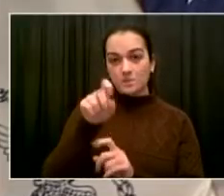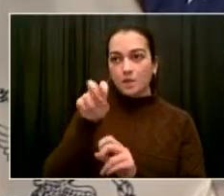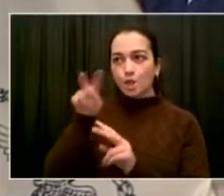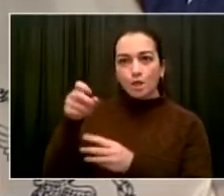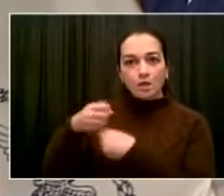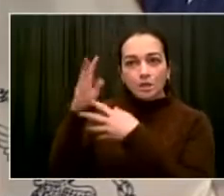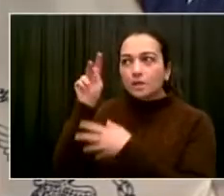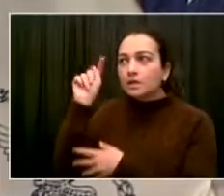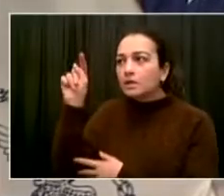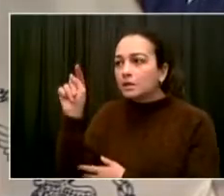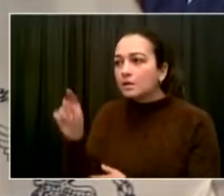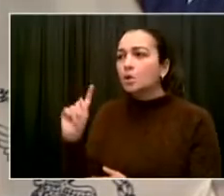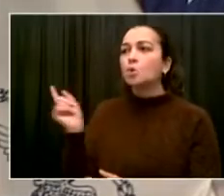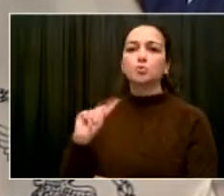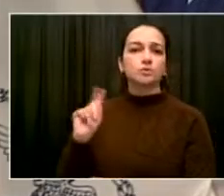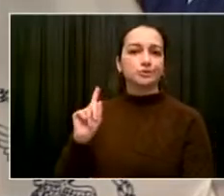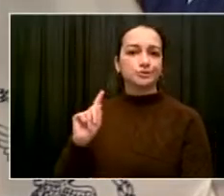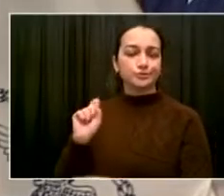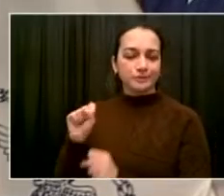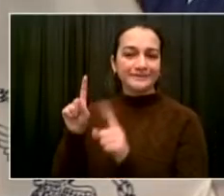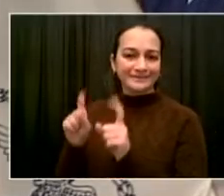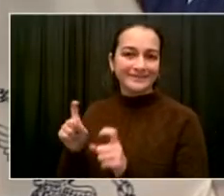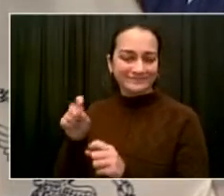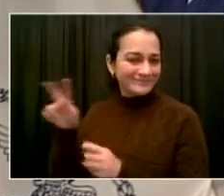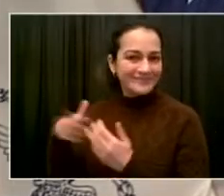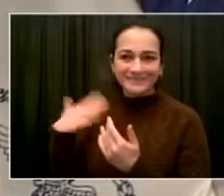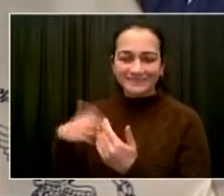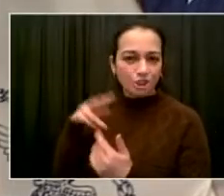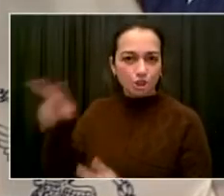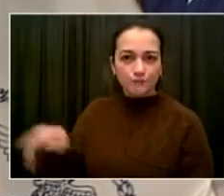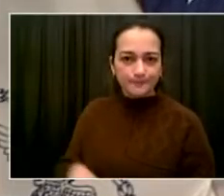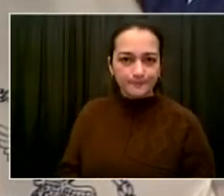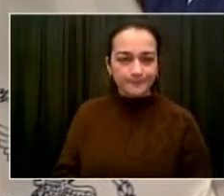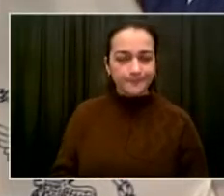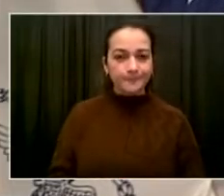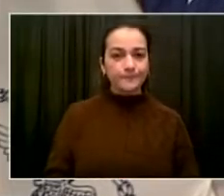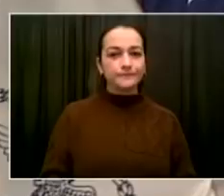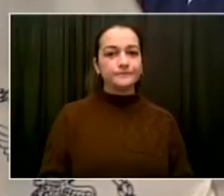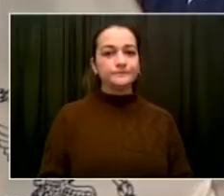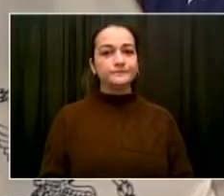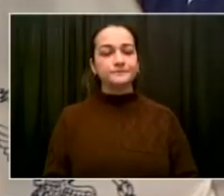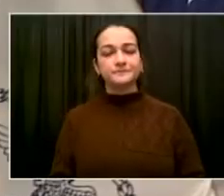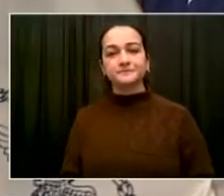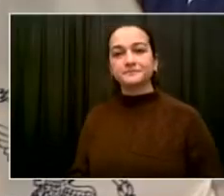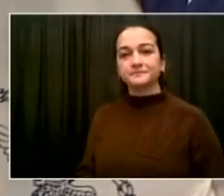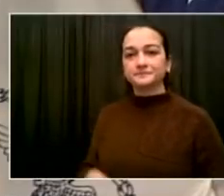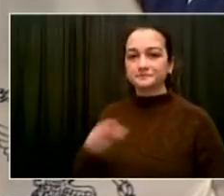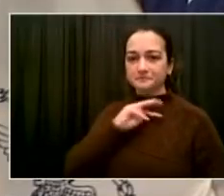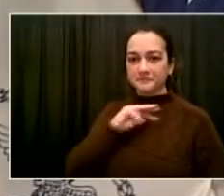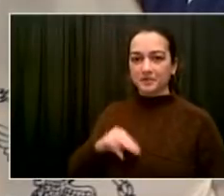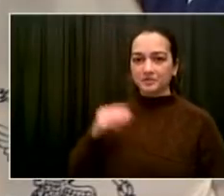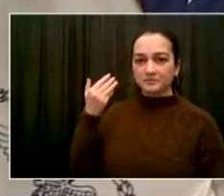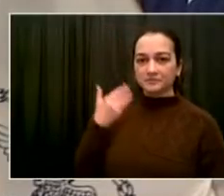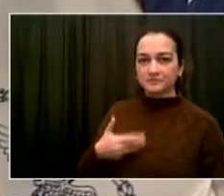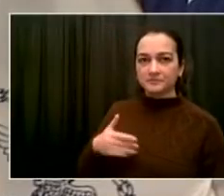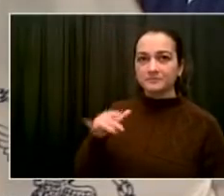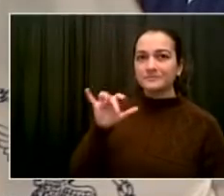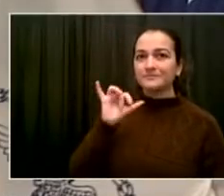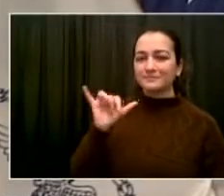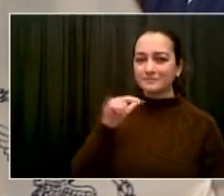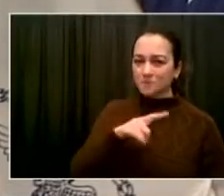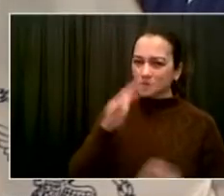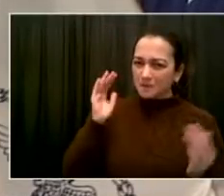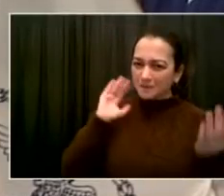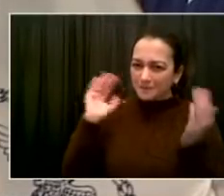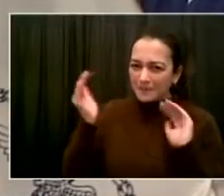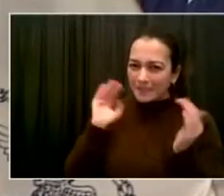said was clear and helpful. I think just to put a point on it, when you're doing that per capita testing comparison, you're comparing other countries of the world, not